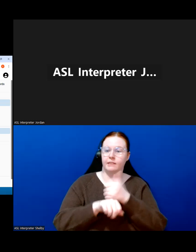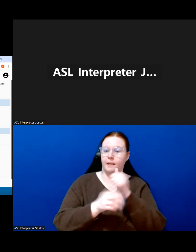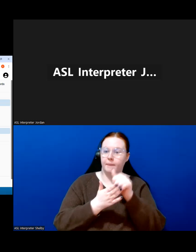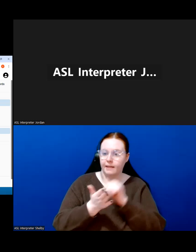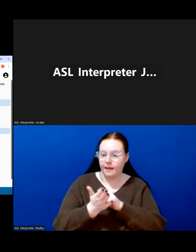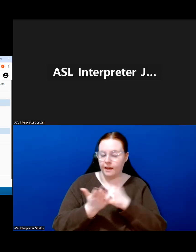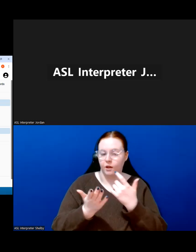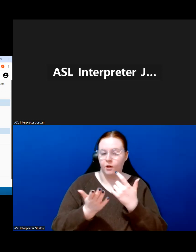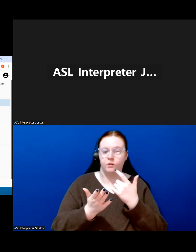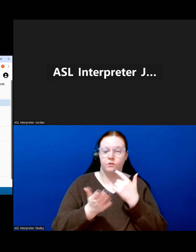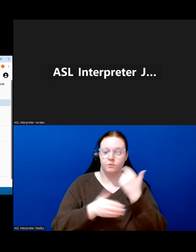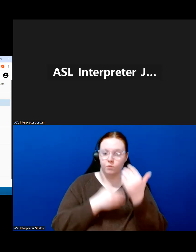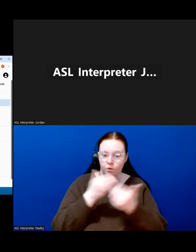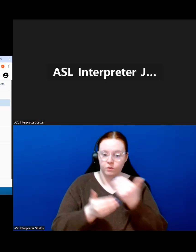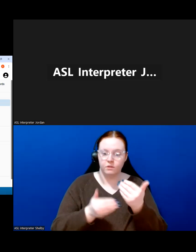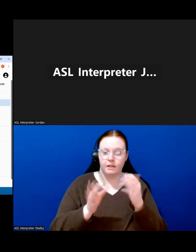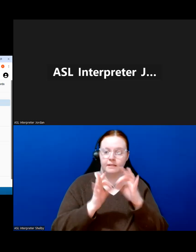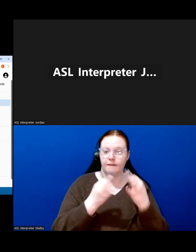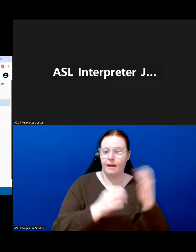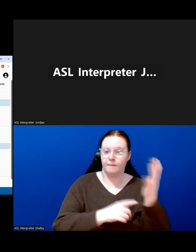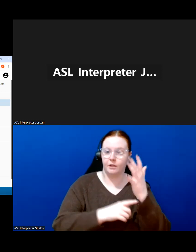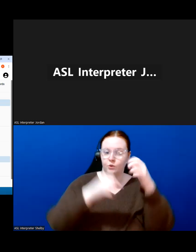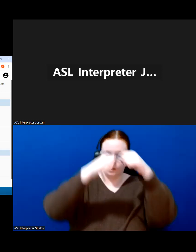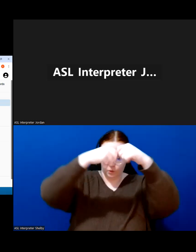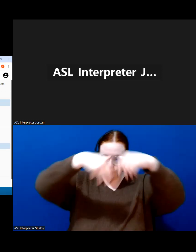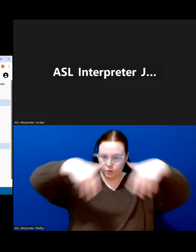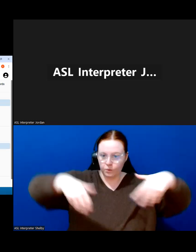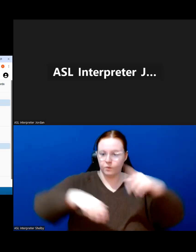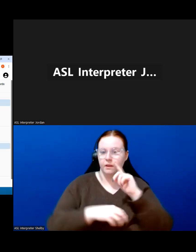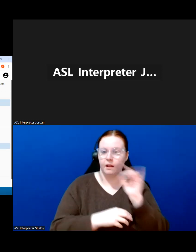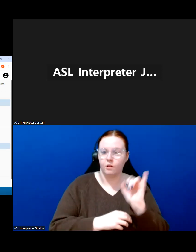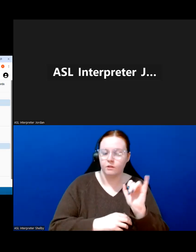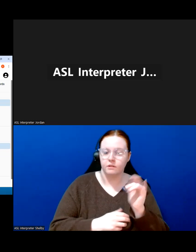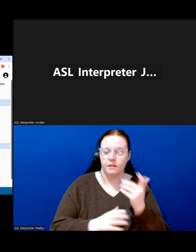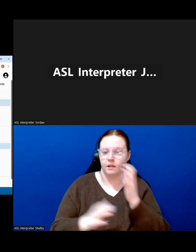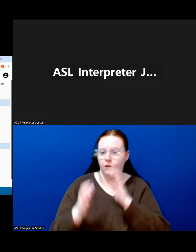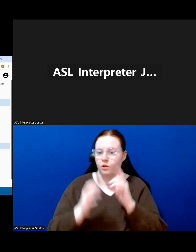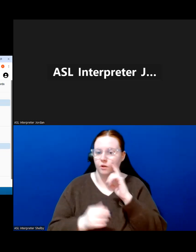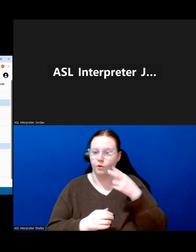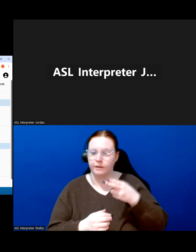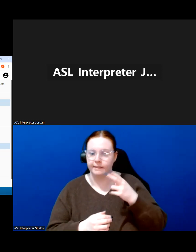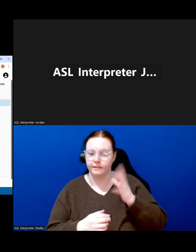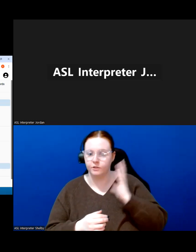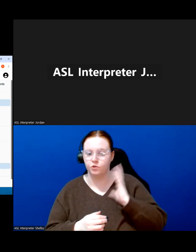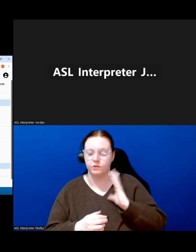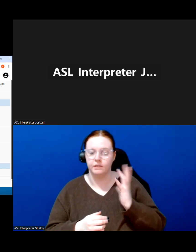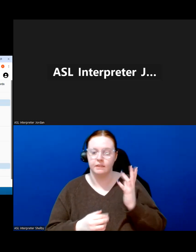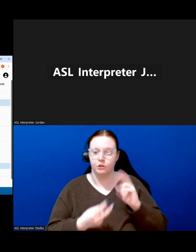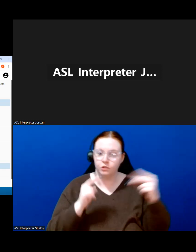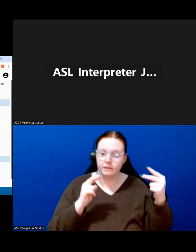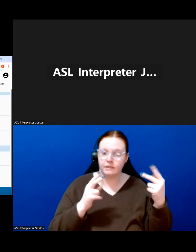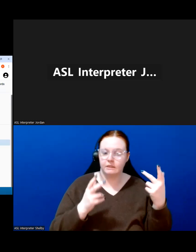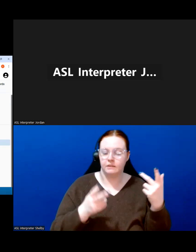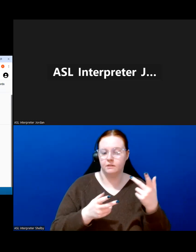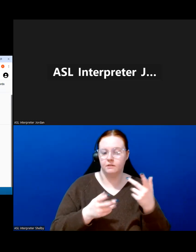started, how to create a family tree, like your family tree, how to search for records, genealogies, books, or